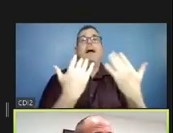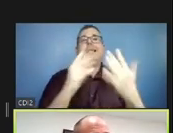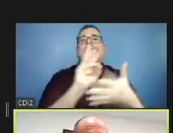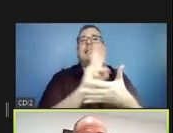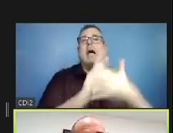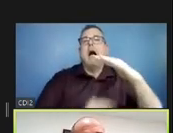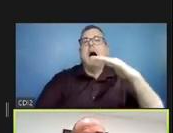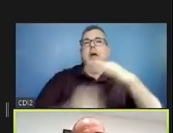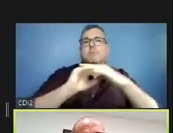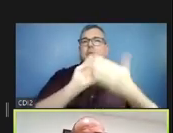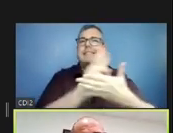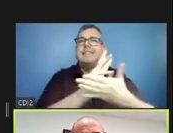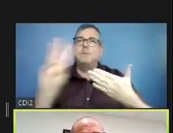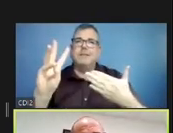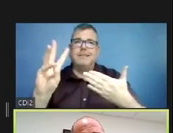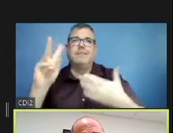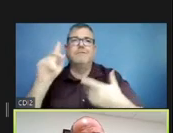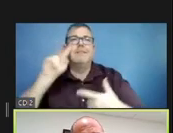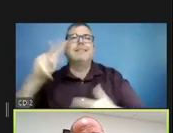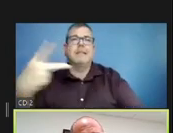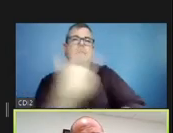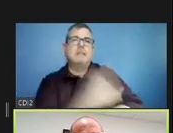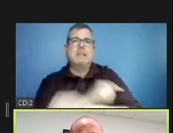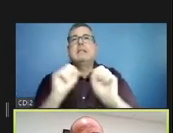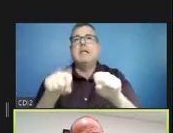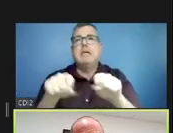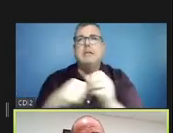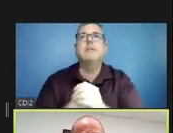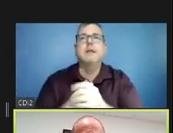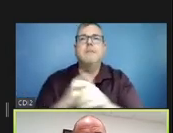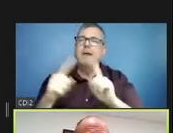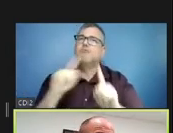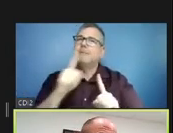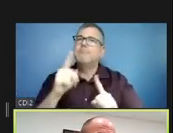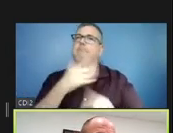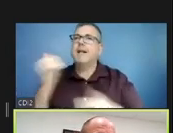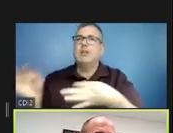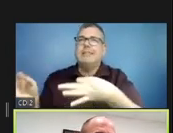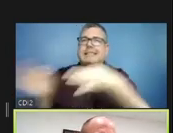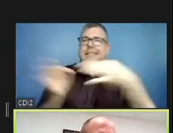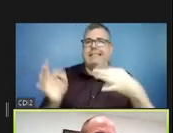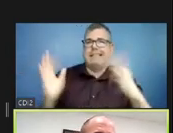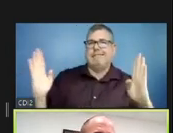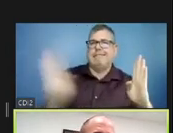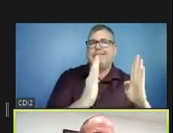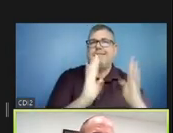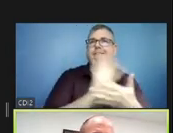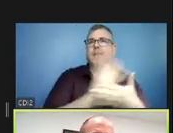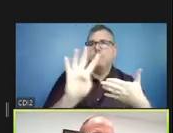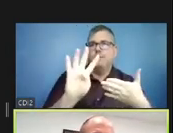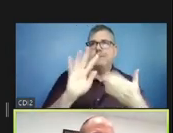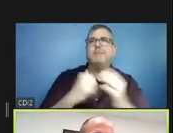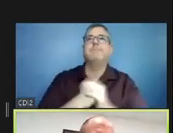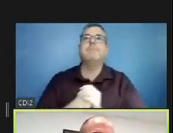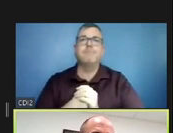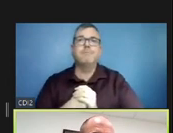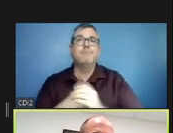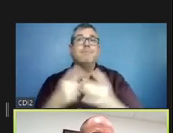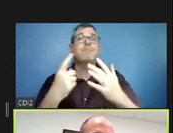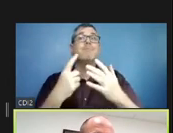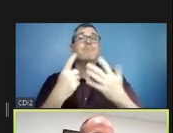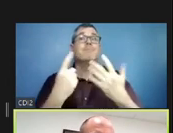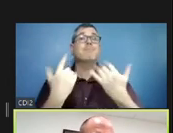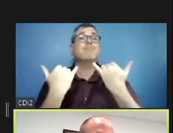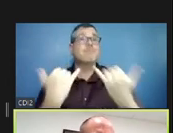But anyways, right now we are in that sort of second dose phase. I mean, we have been for a while. But at this